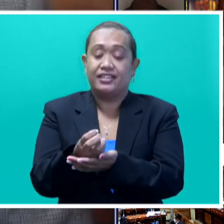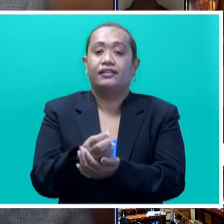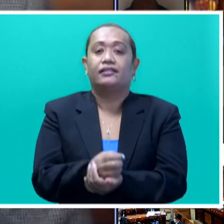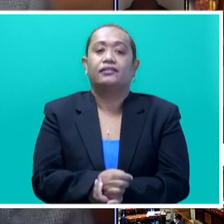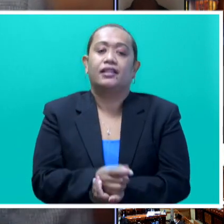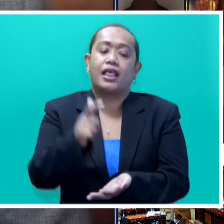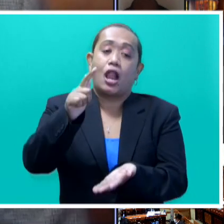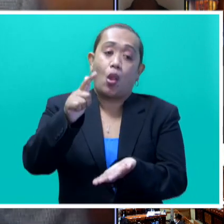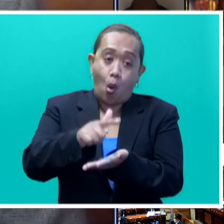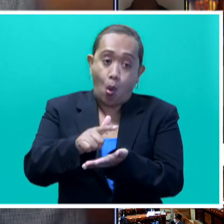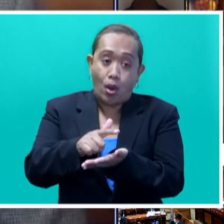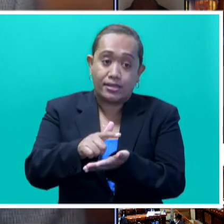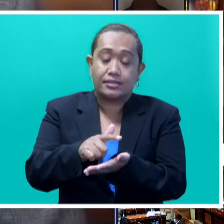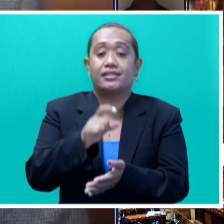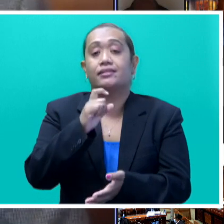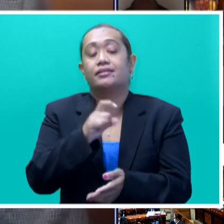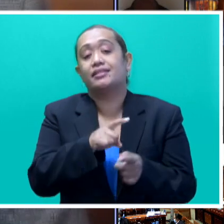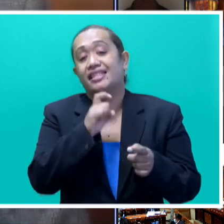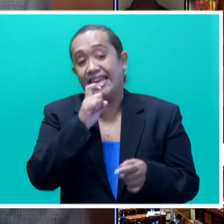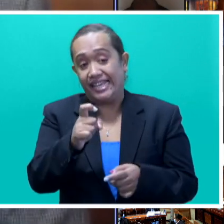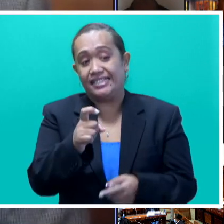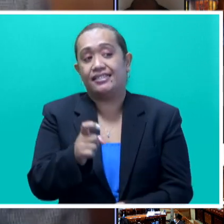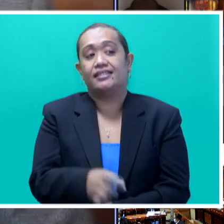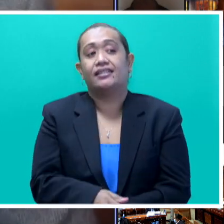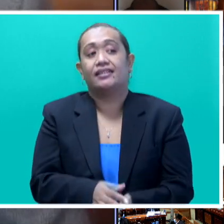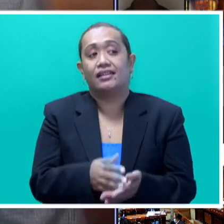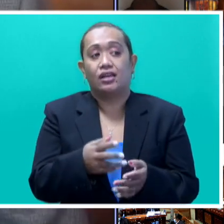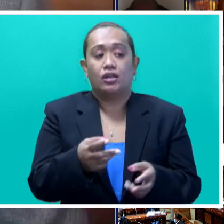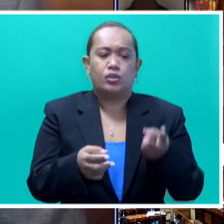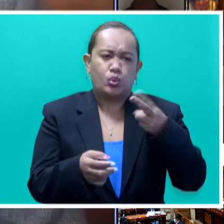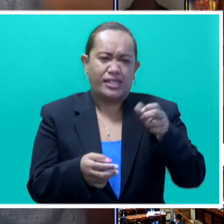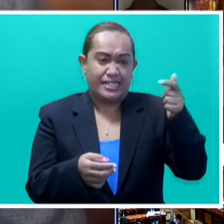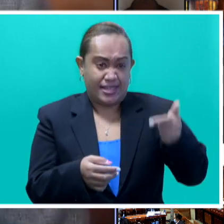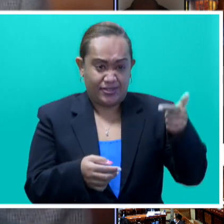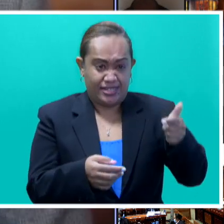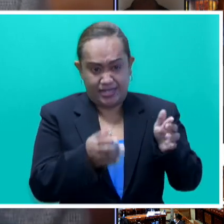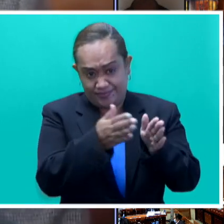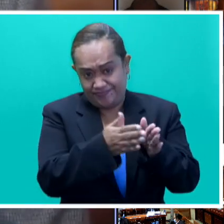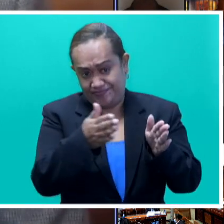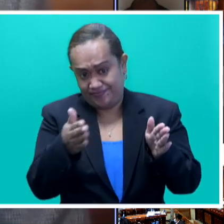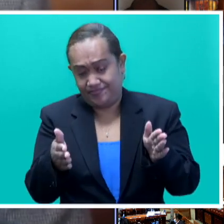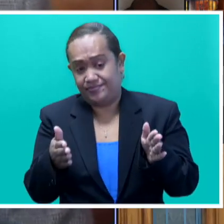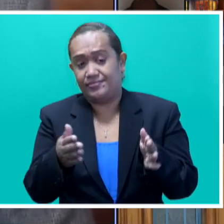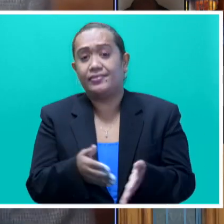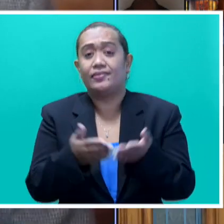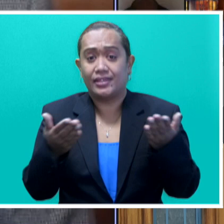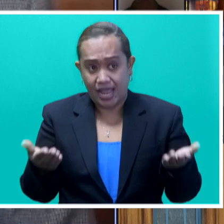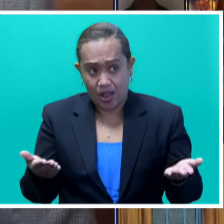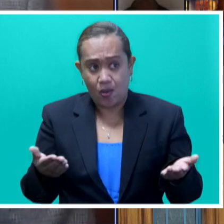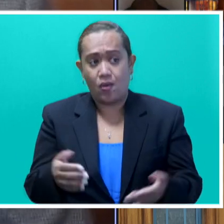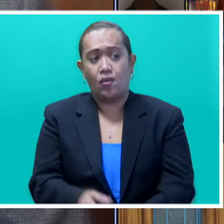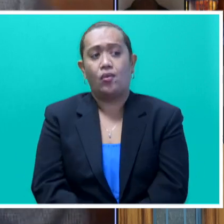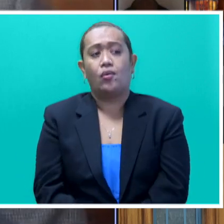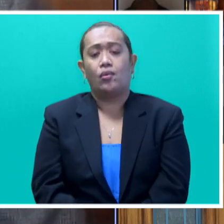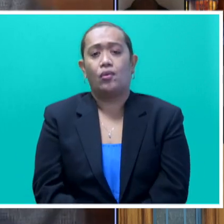undertaken in the formal and informal sectors in 2017 throughout Fiji, and as a result,